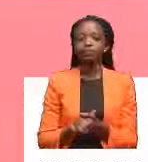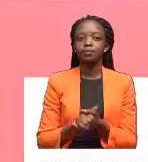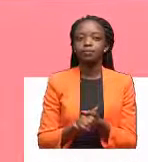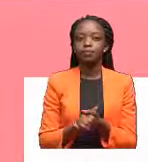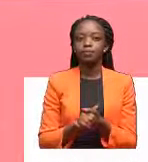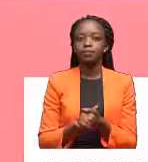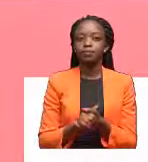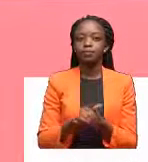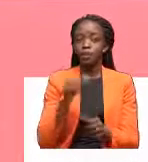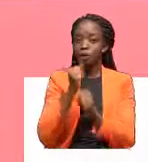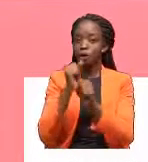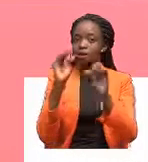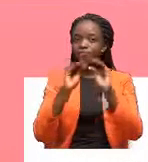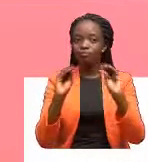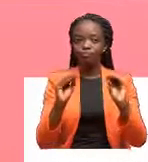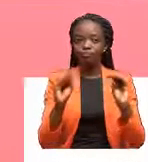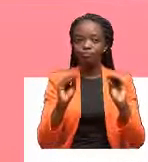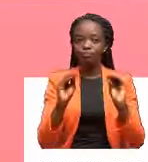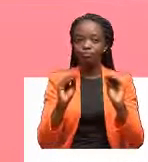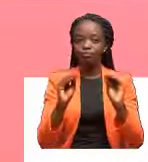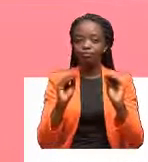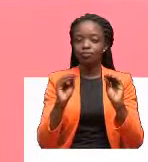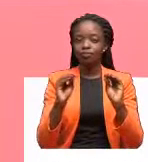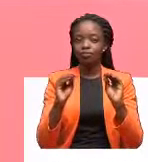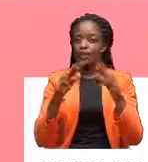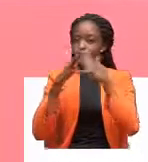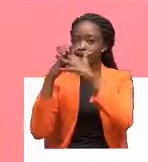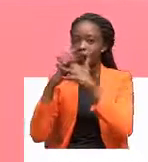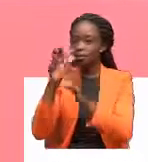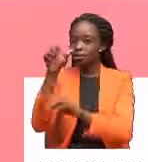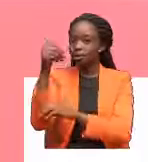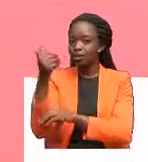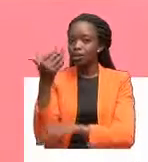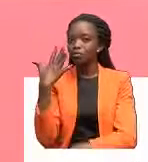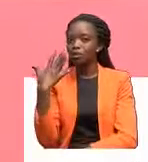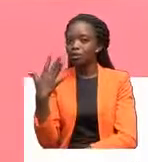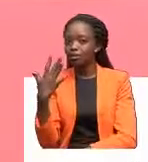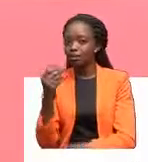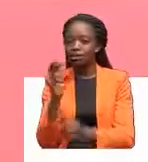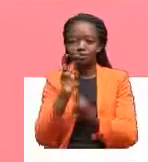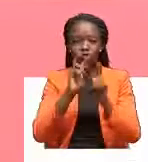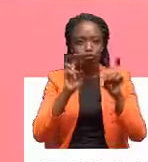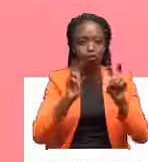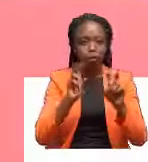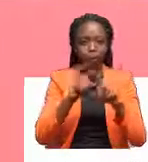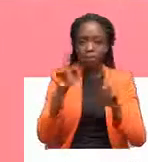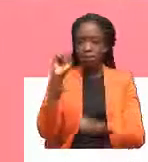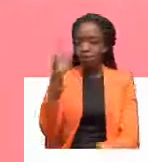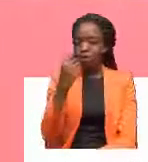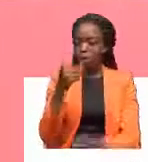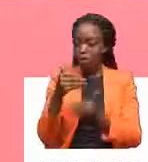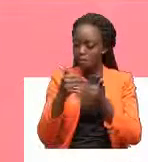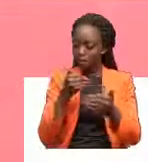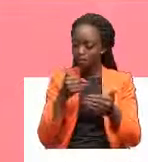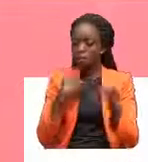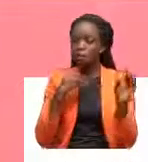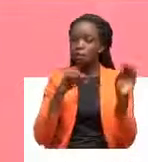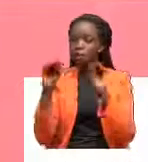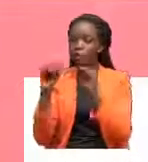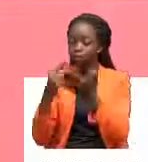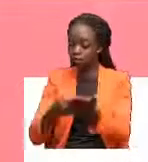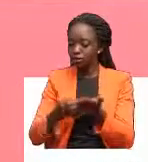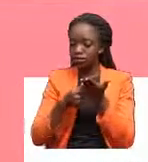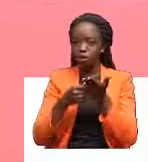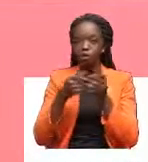Are employment opportunities abroad greener, or there is more than meets the eye? But first, before we dive into that discussion